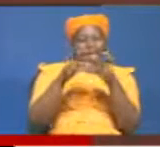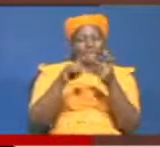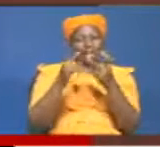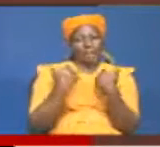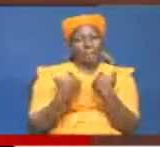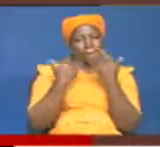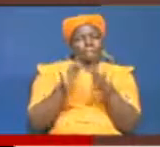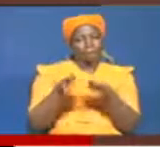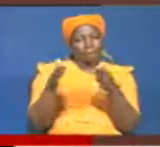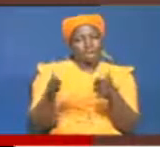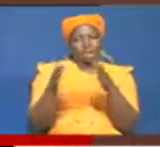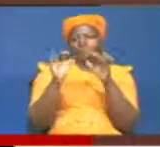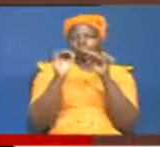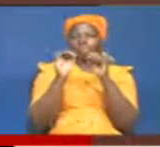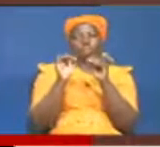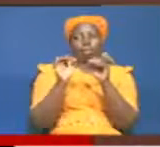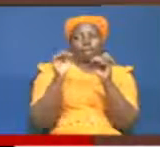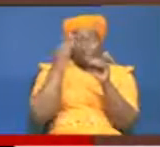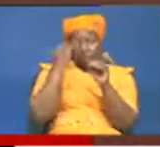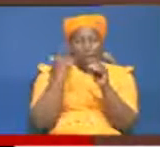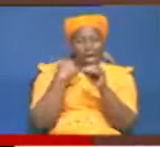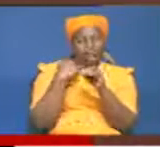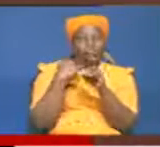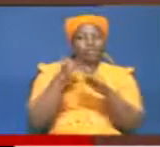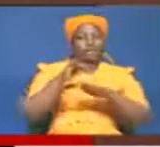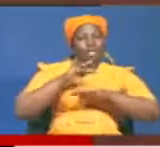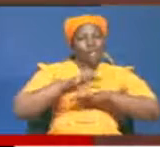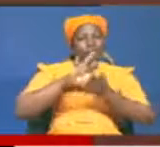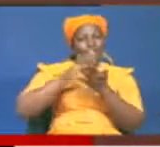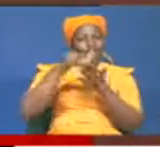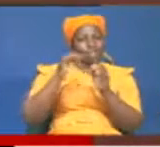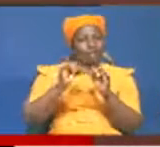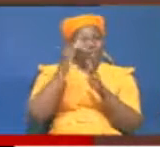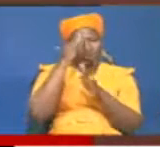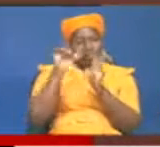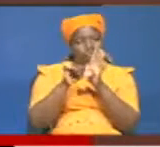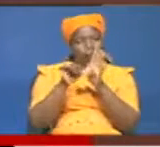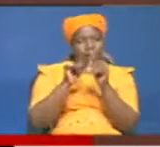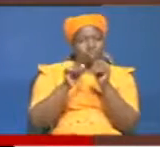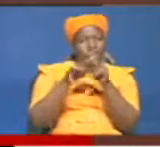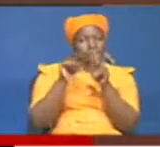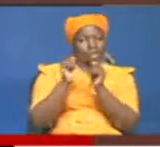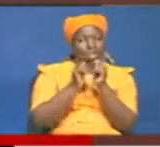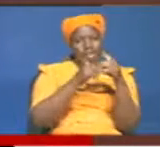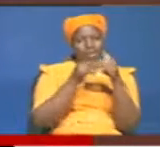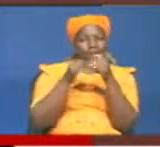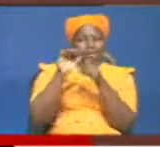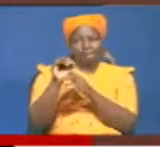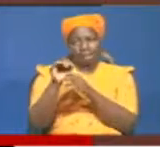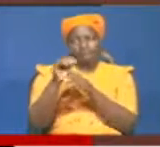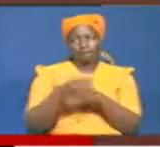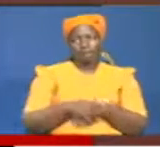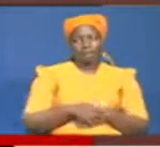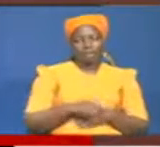to neoliberal policies since 1980s. We remember during 1980s and 1990s, there was introduction of structural adjustment